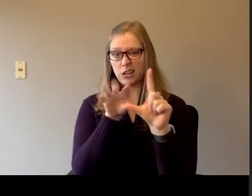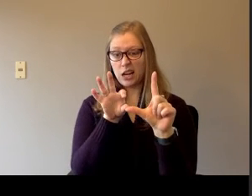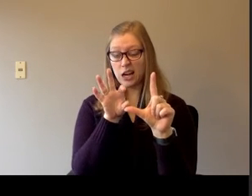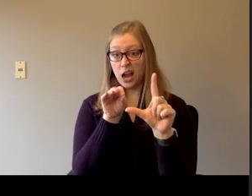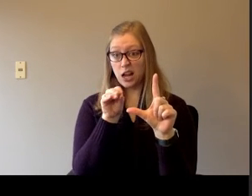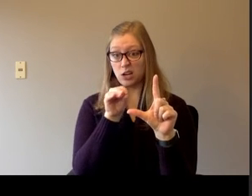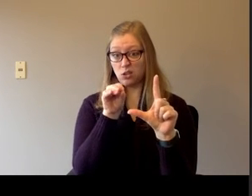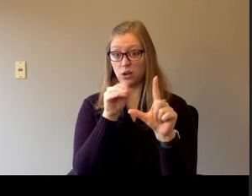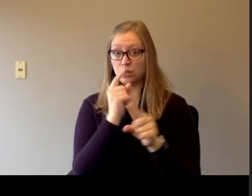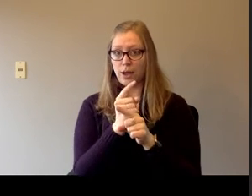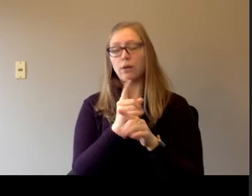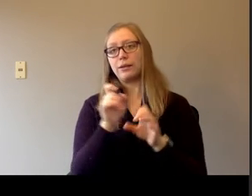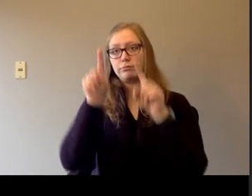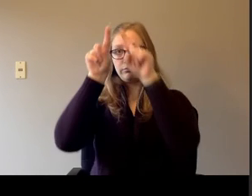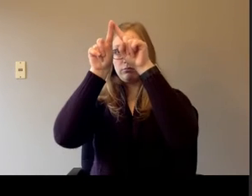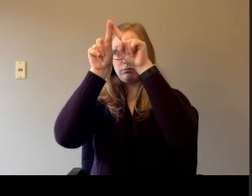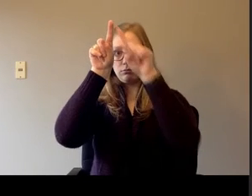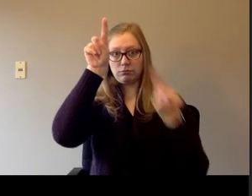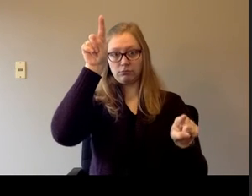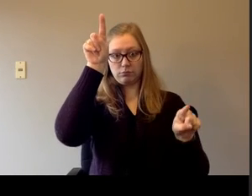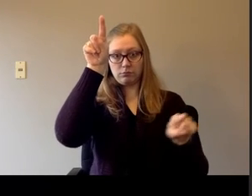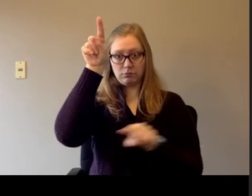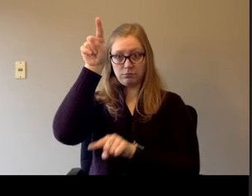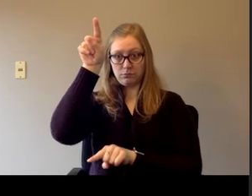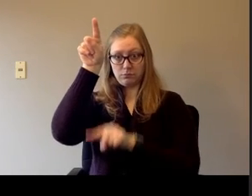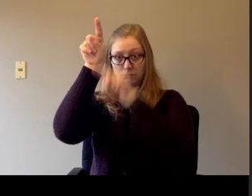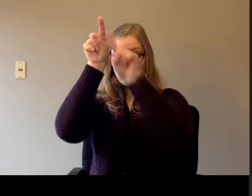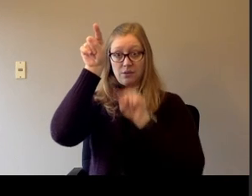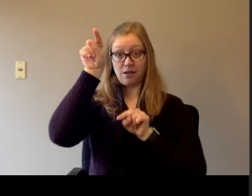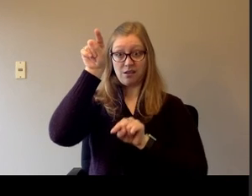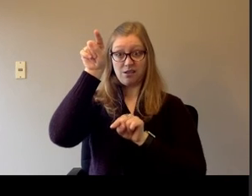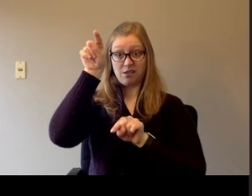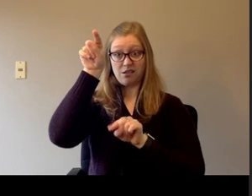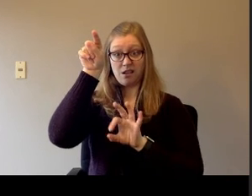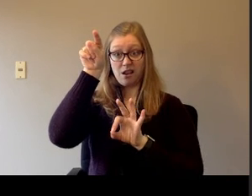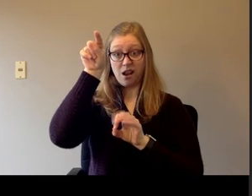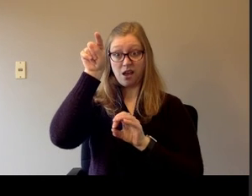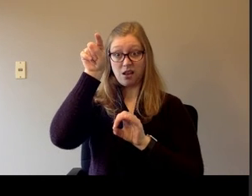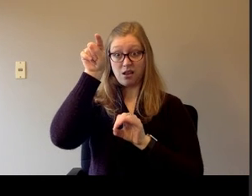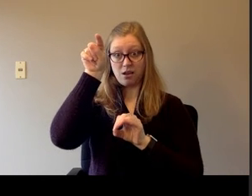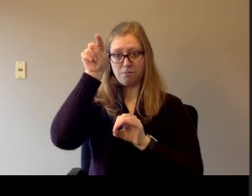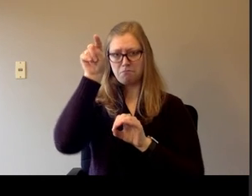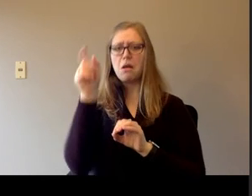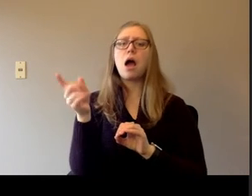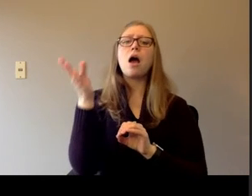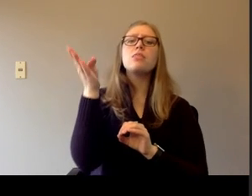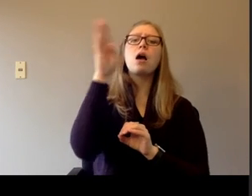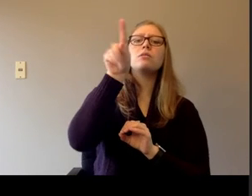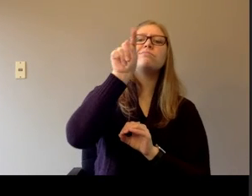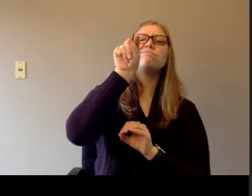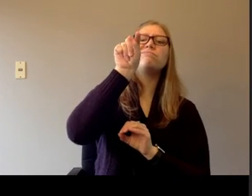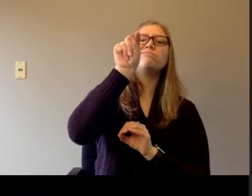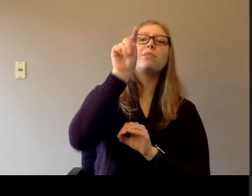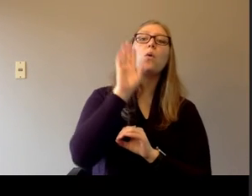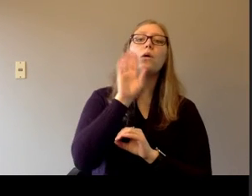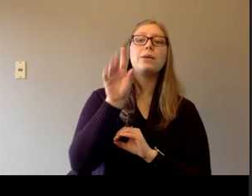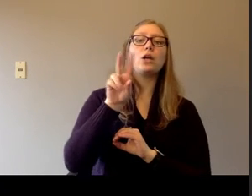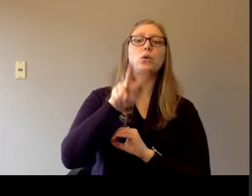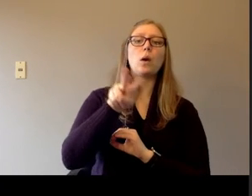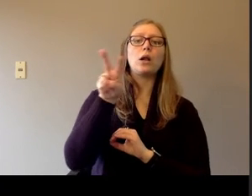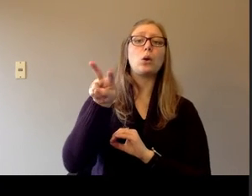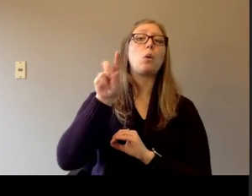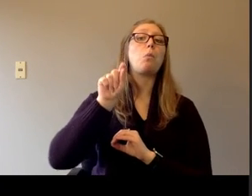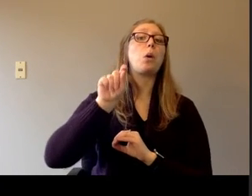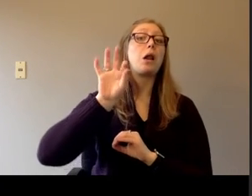triangle. And one of the angles is going to be 22.9 degrees. So this is triangle